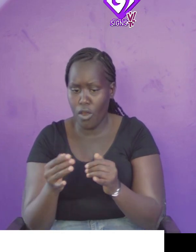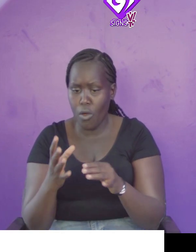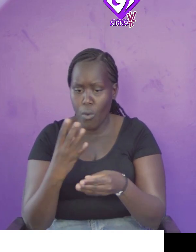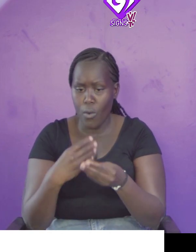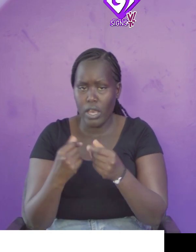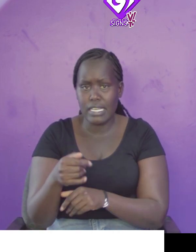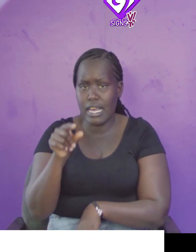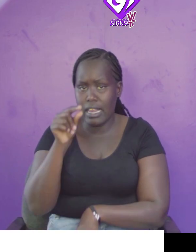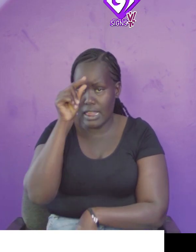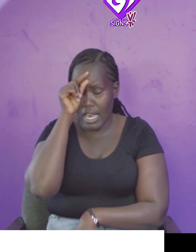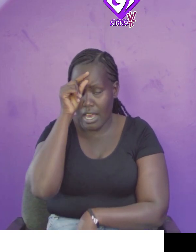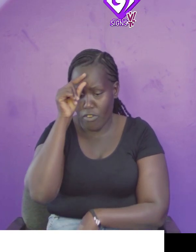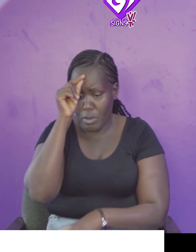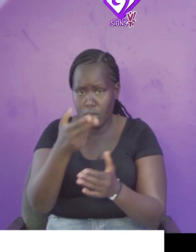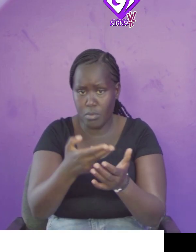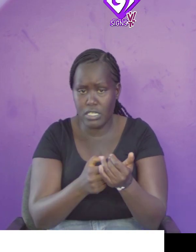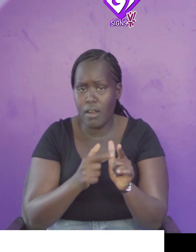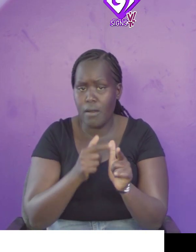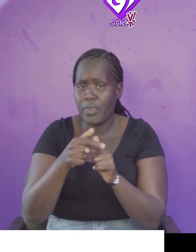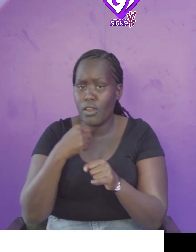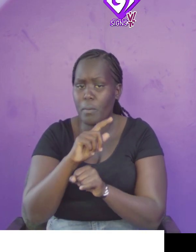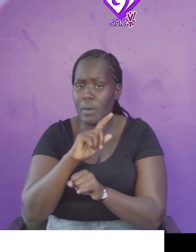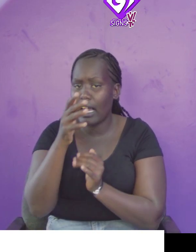why again make Kenyans to pay for the road?